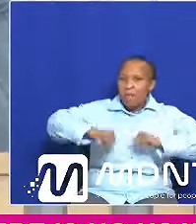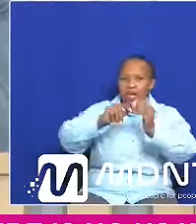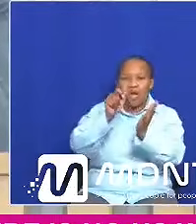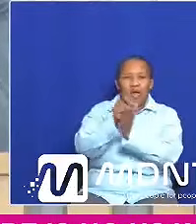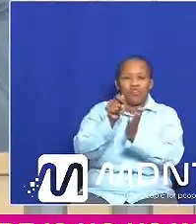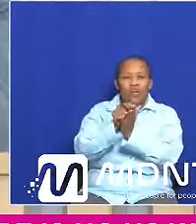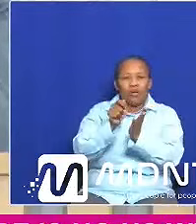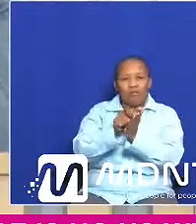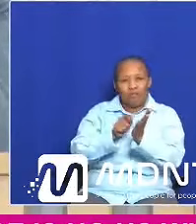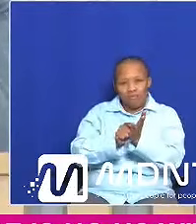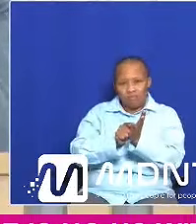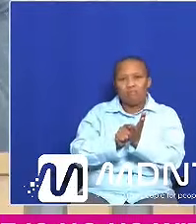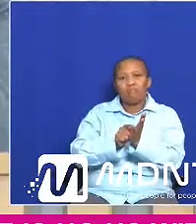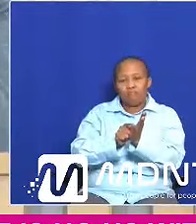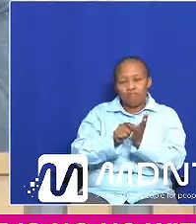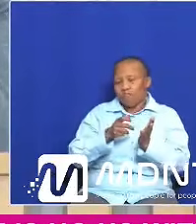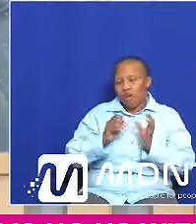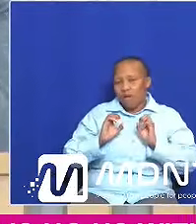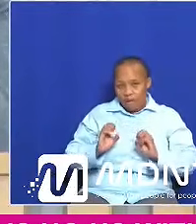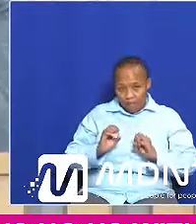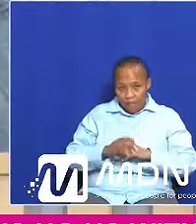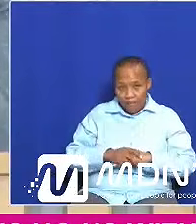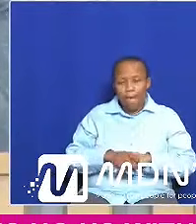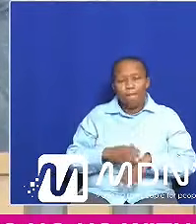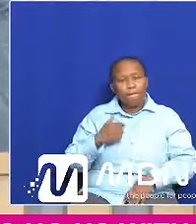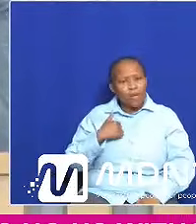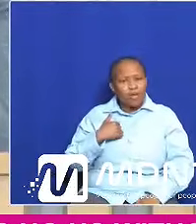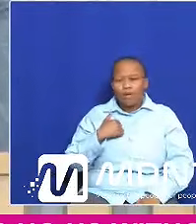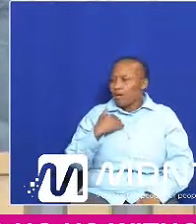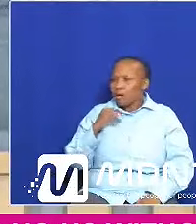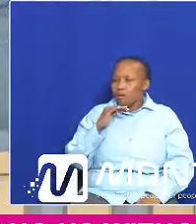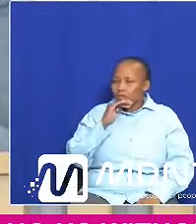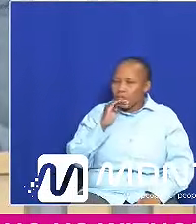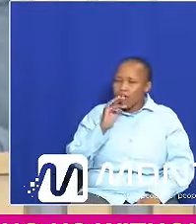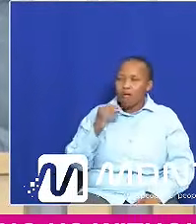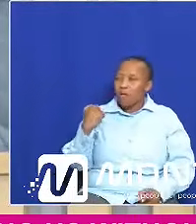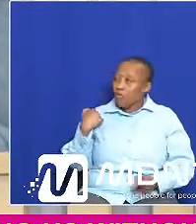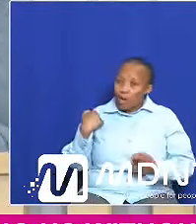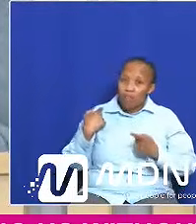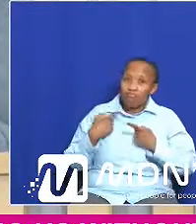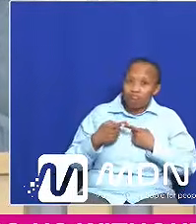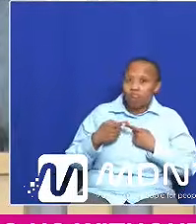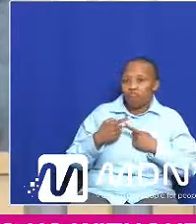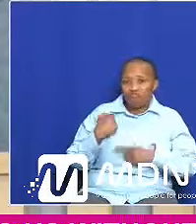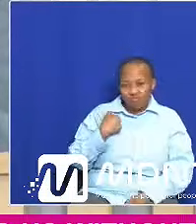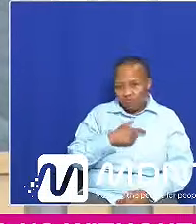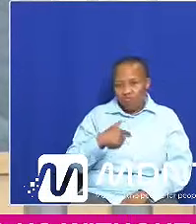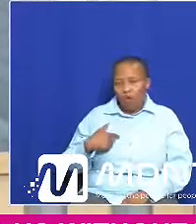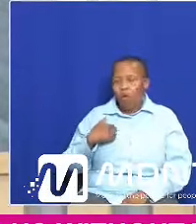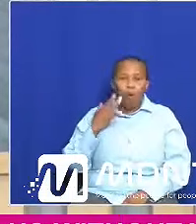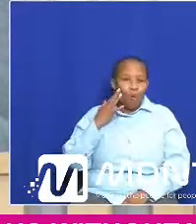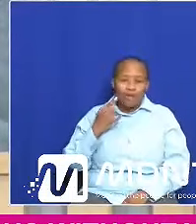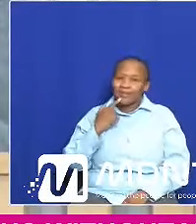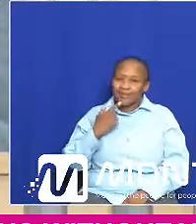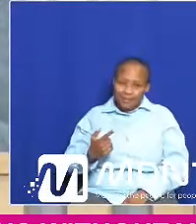So have we been wrong all along to call that document an agreement? I've been wrong,